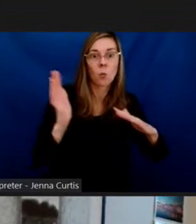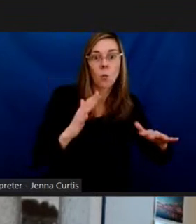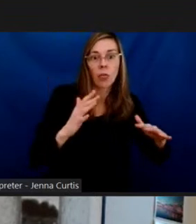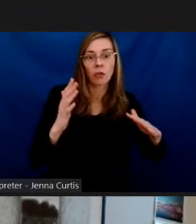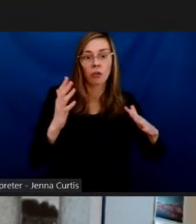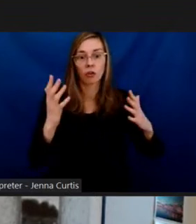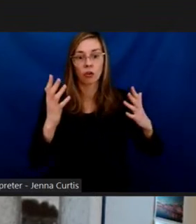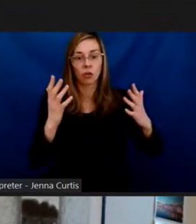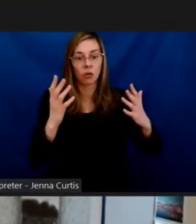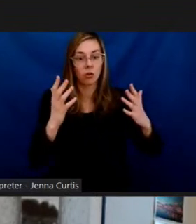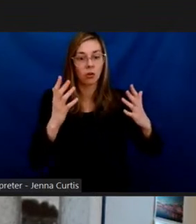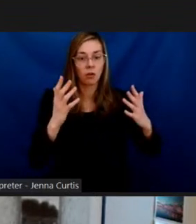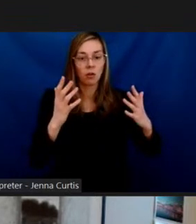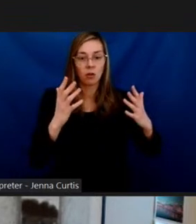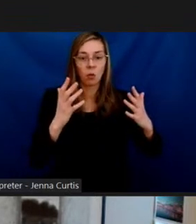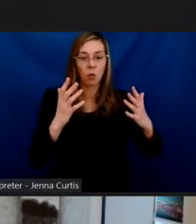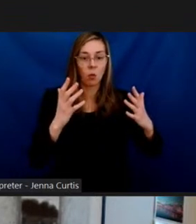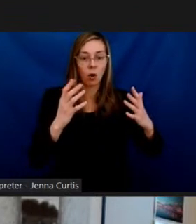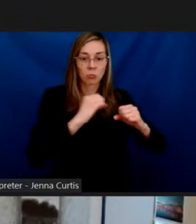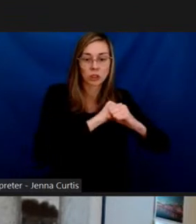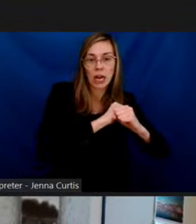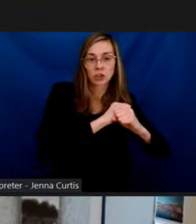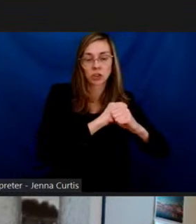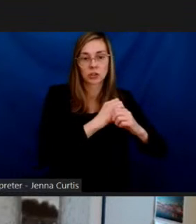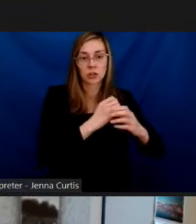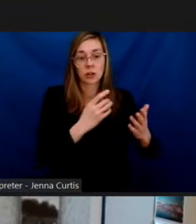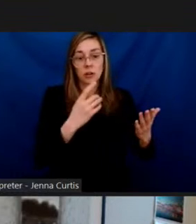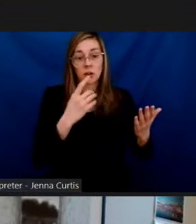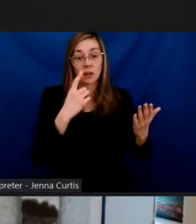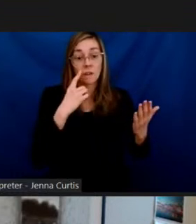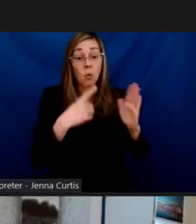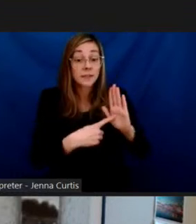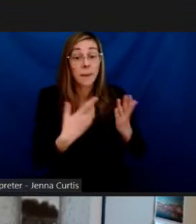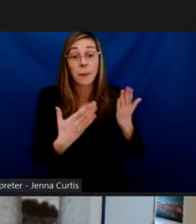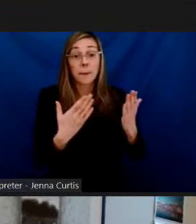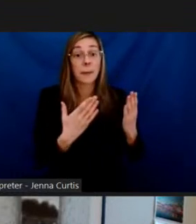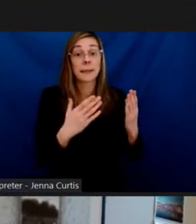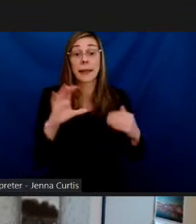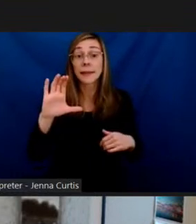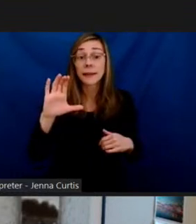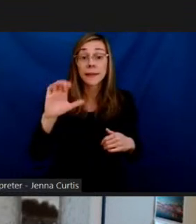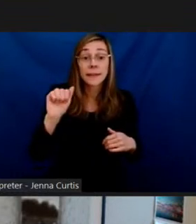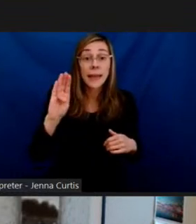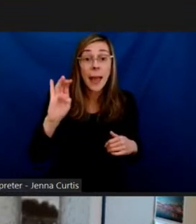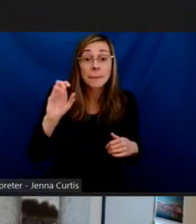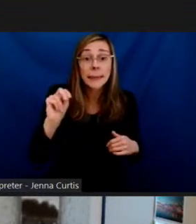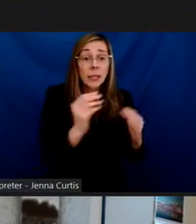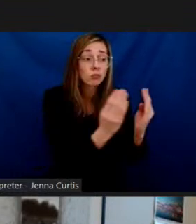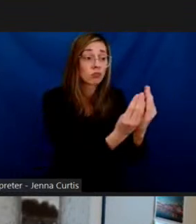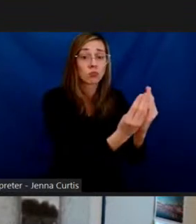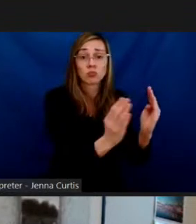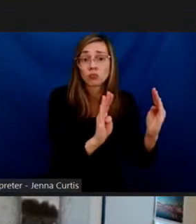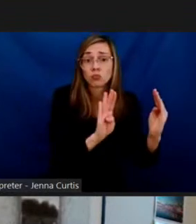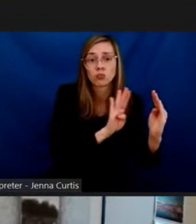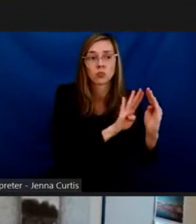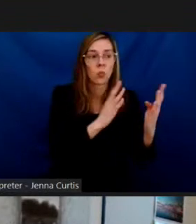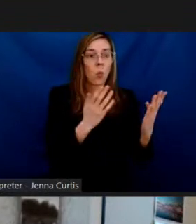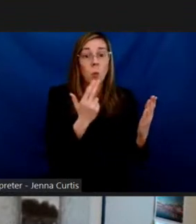tent platforms that also add hard sides and roof, or types of cabin or tiny home, or even